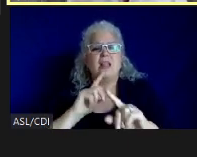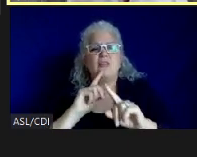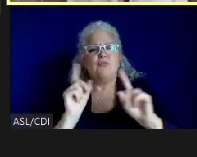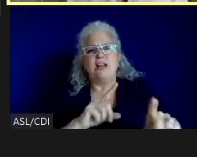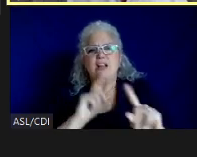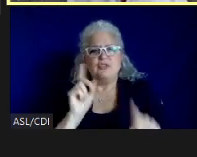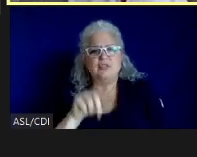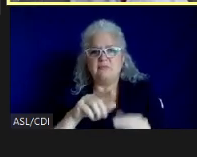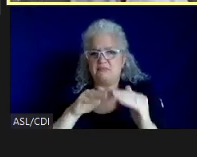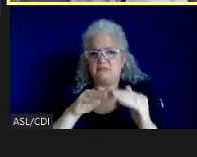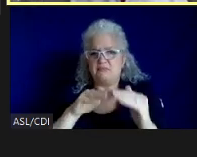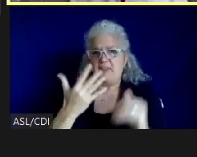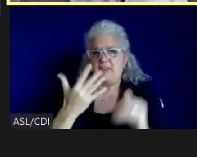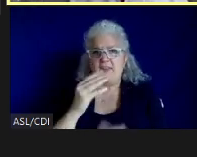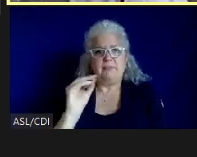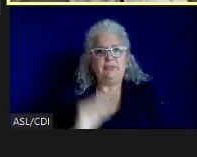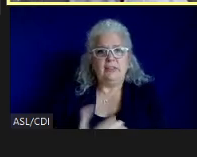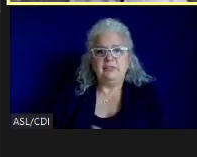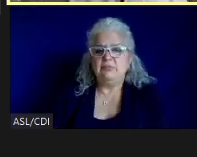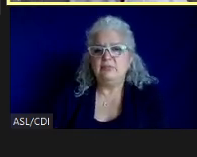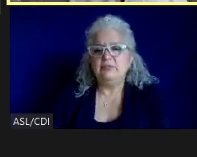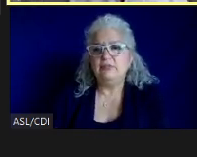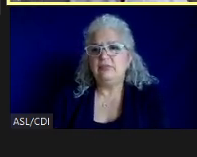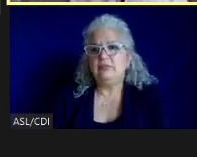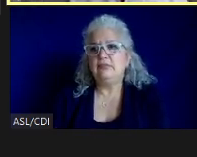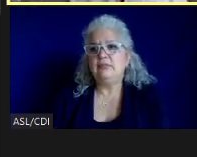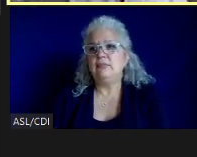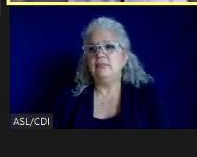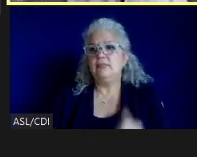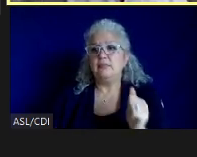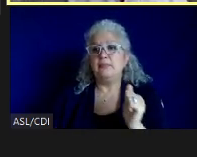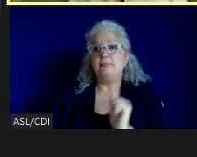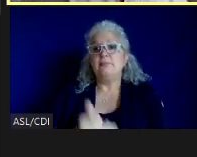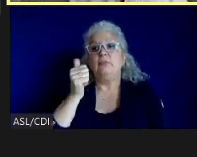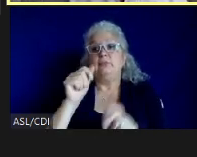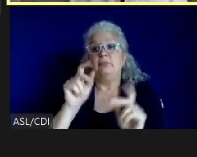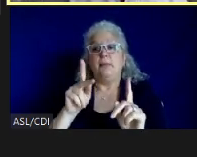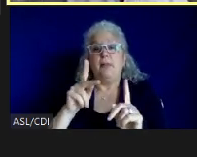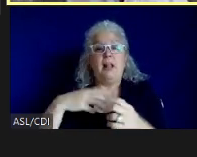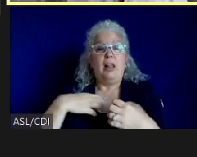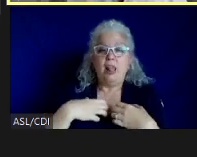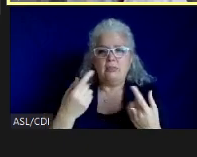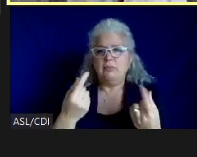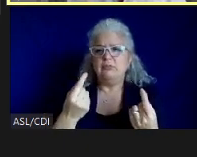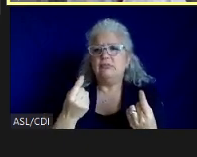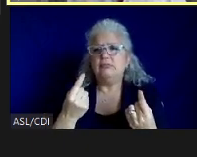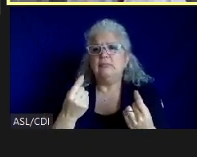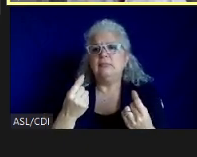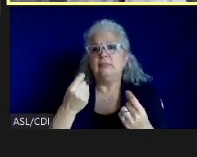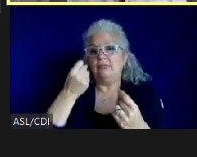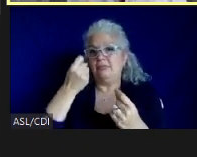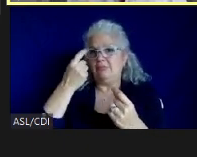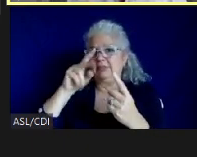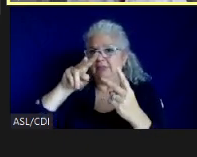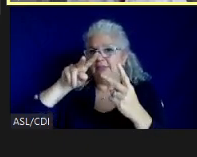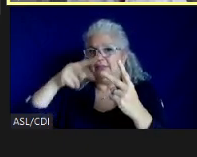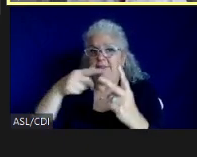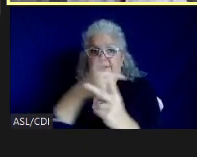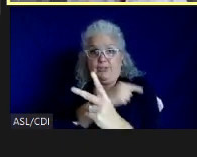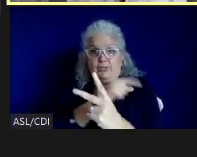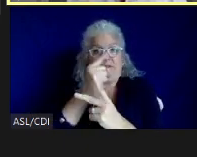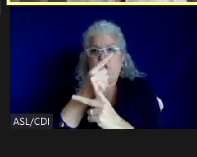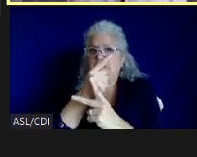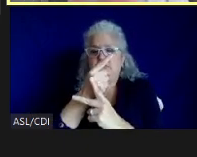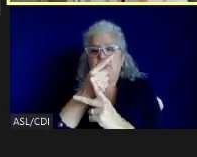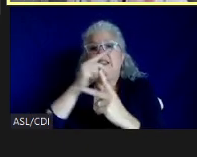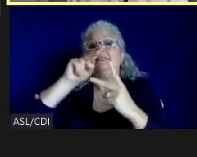in response to the second dose. When it comes to the first dose, most of what we're hearing is really just local reactions,